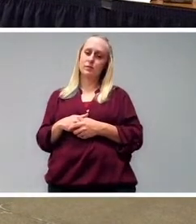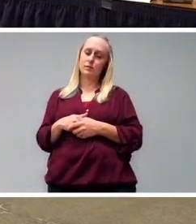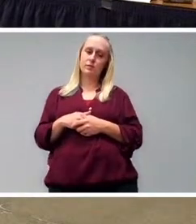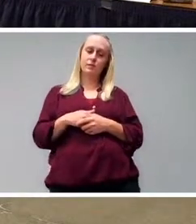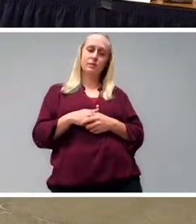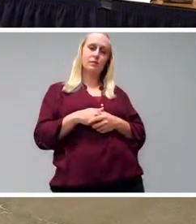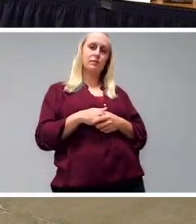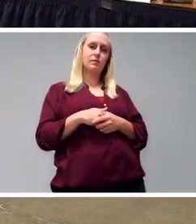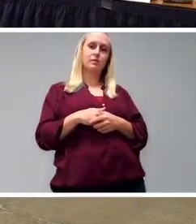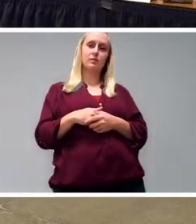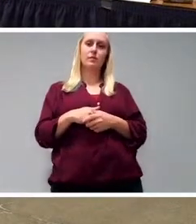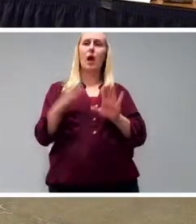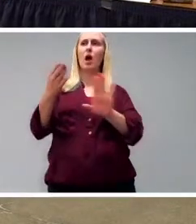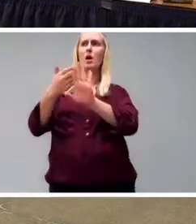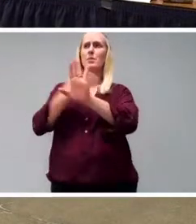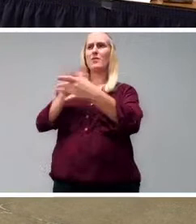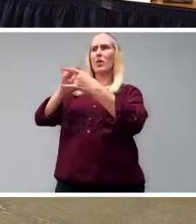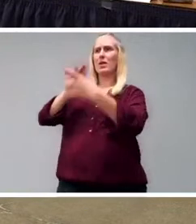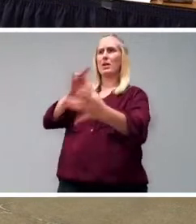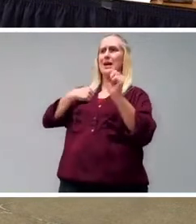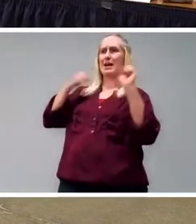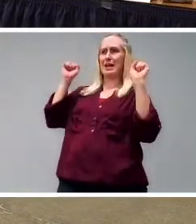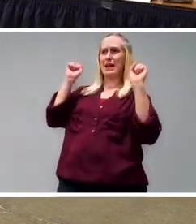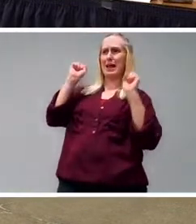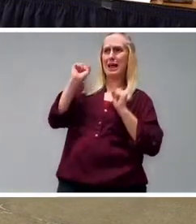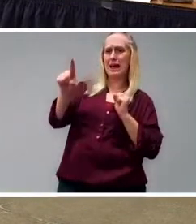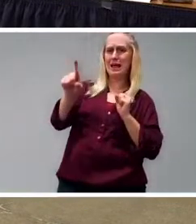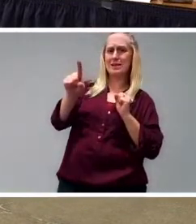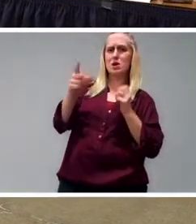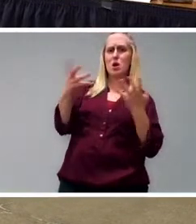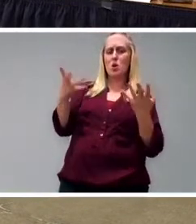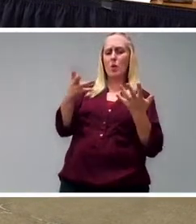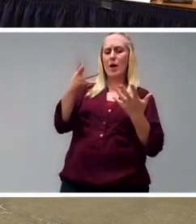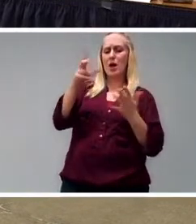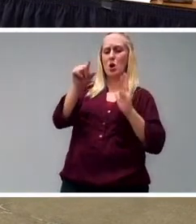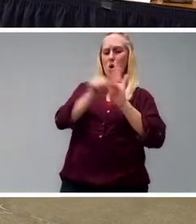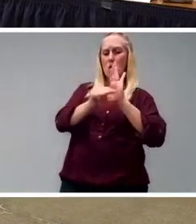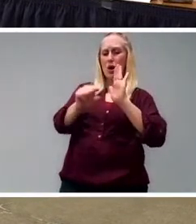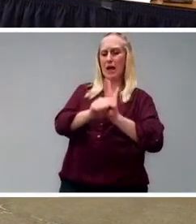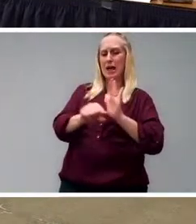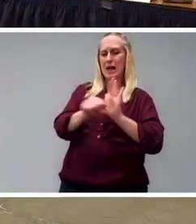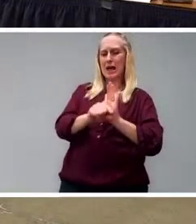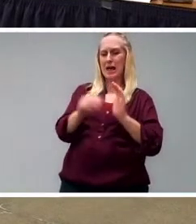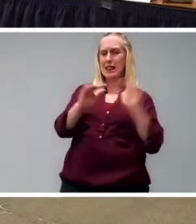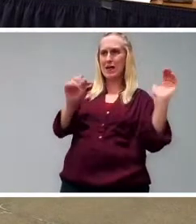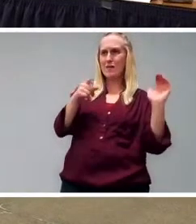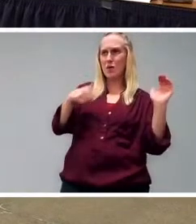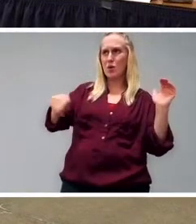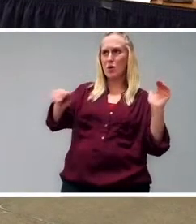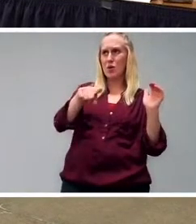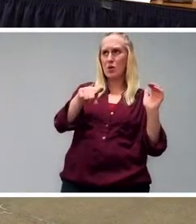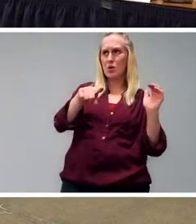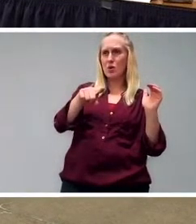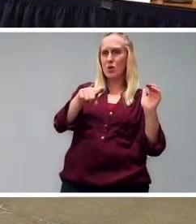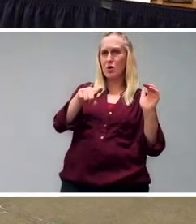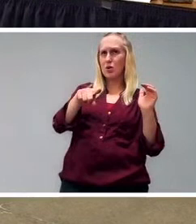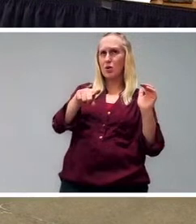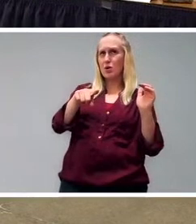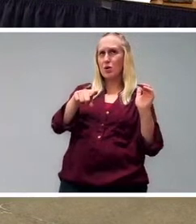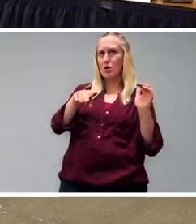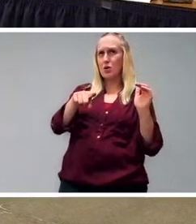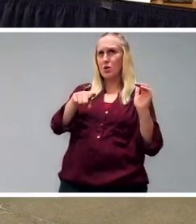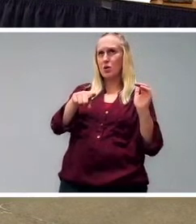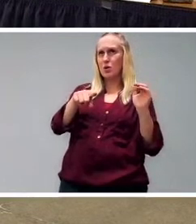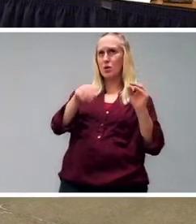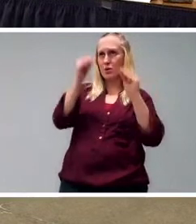Before you let them go, can I ask, what age, what grade level you first introduce people to CTEC? Like elementary kids get to